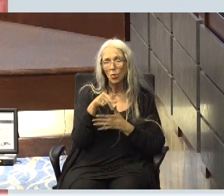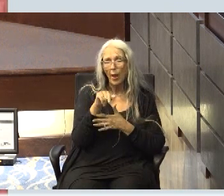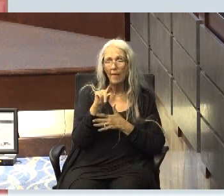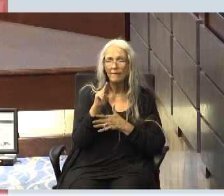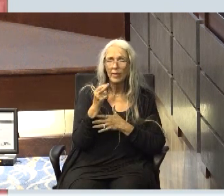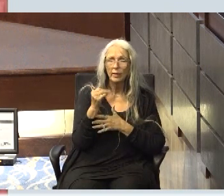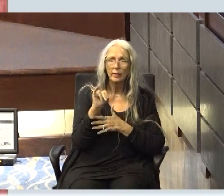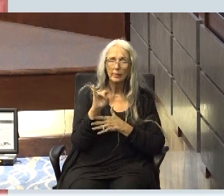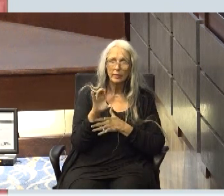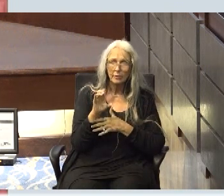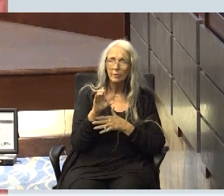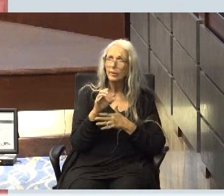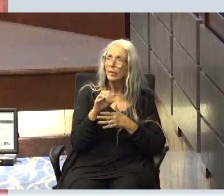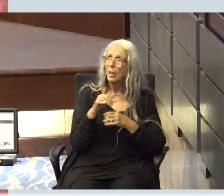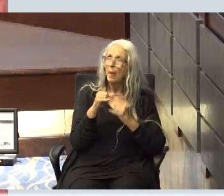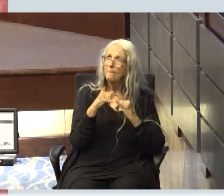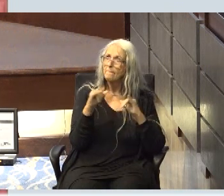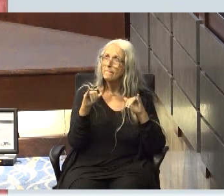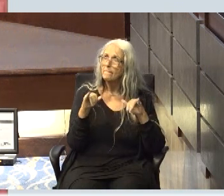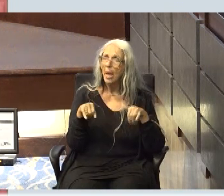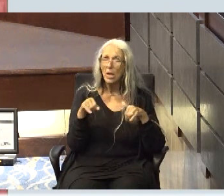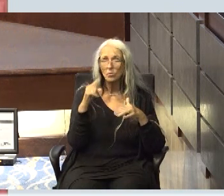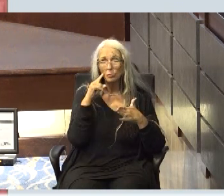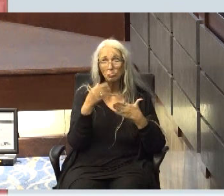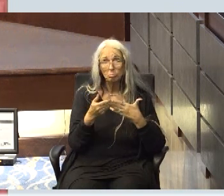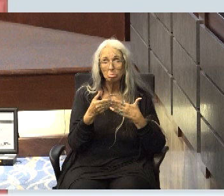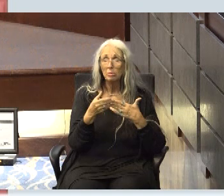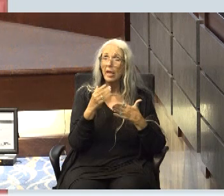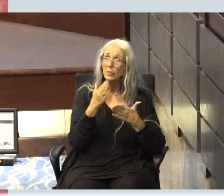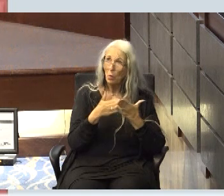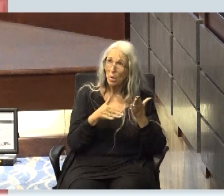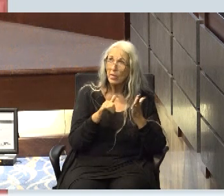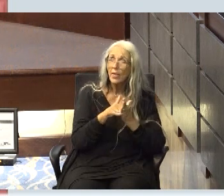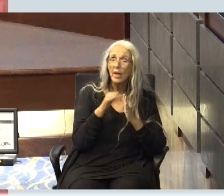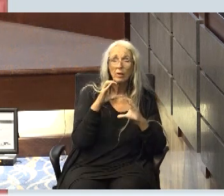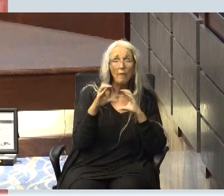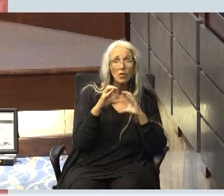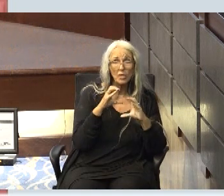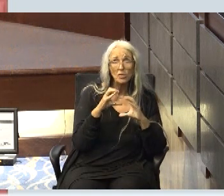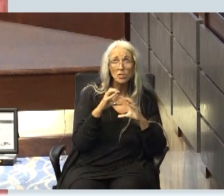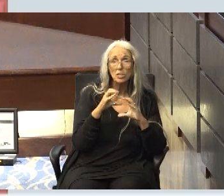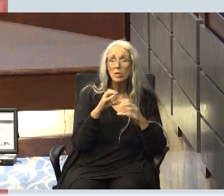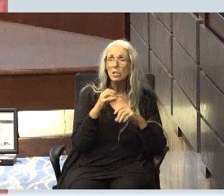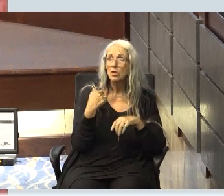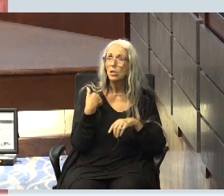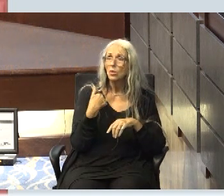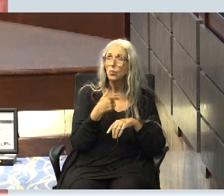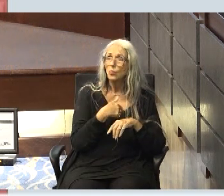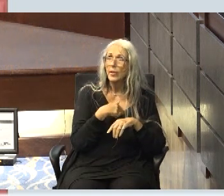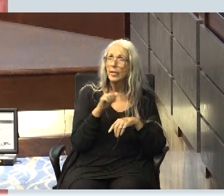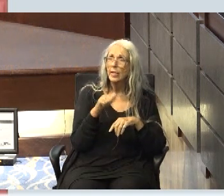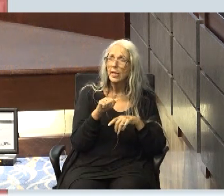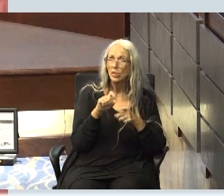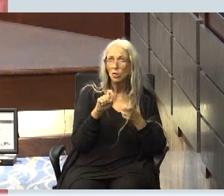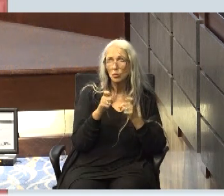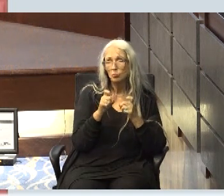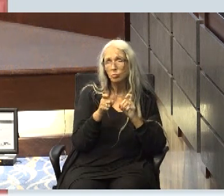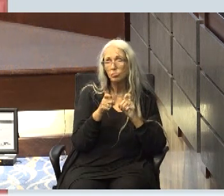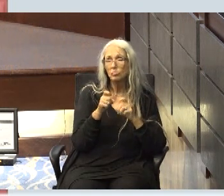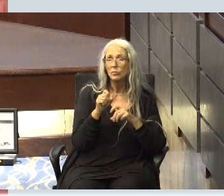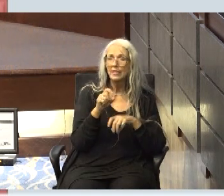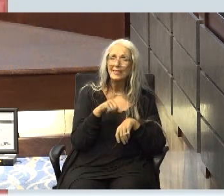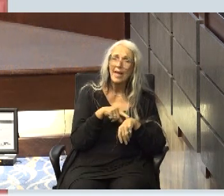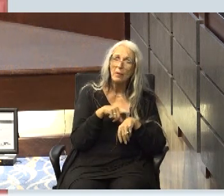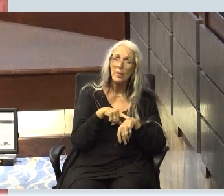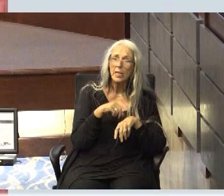boundary verifications that we'll need as part of this conversation. We'll be able to tailor the sequence and